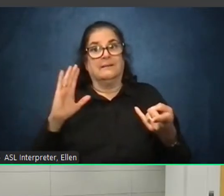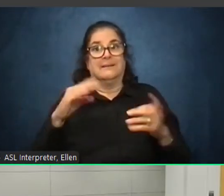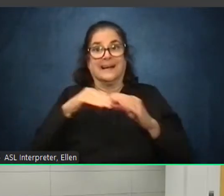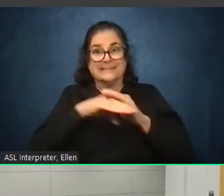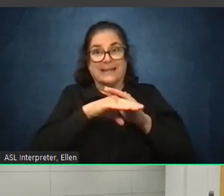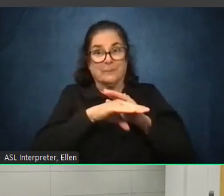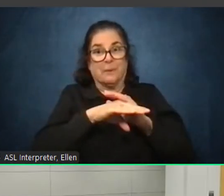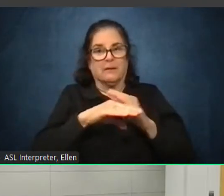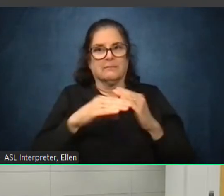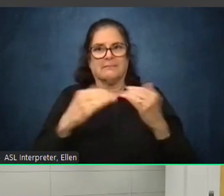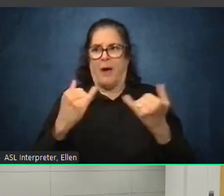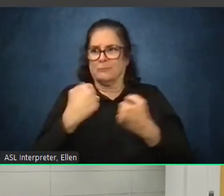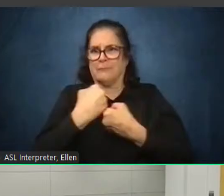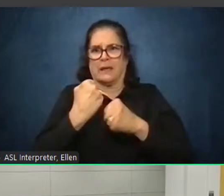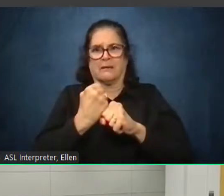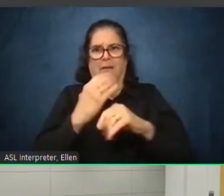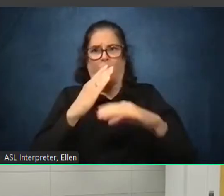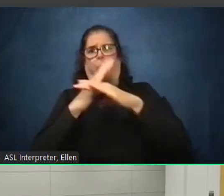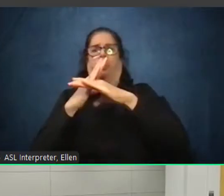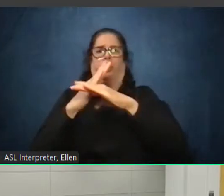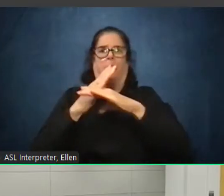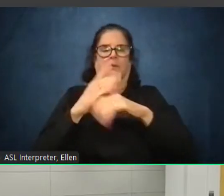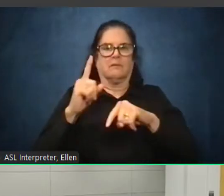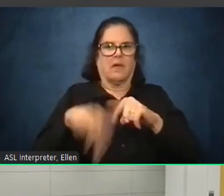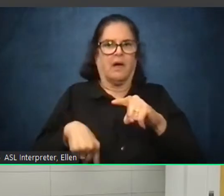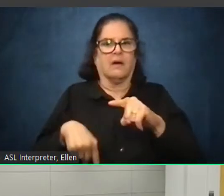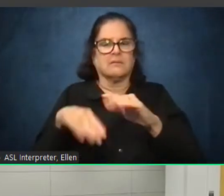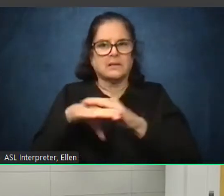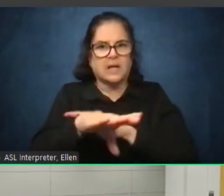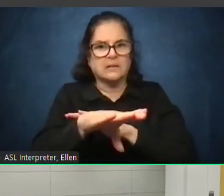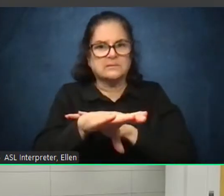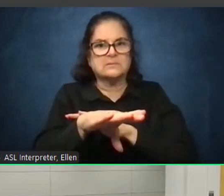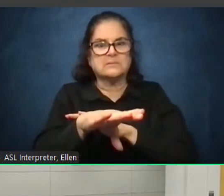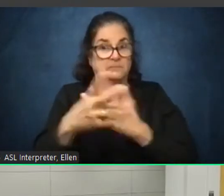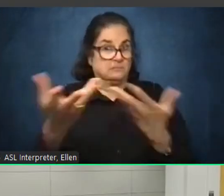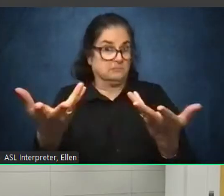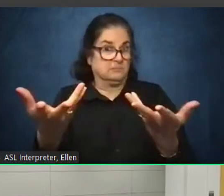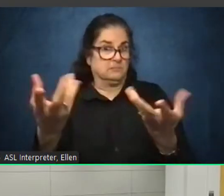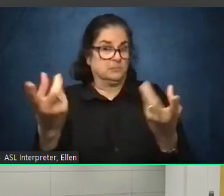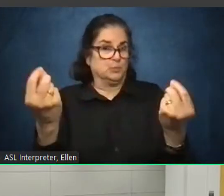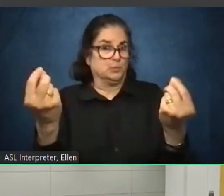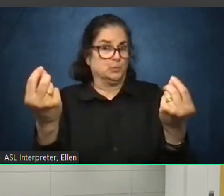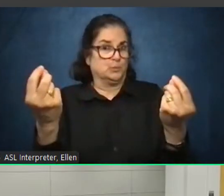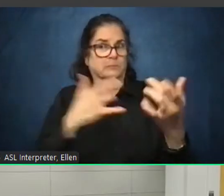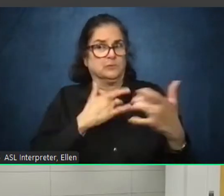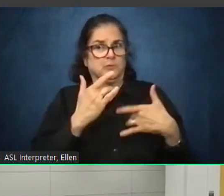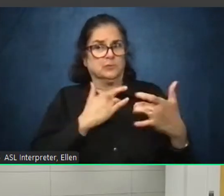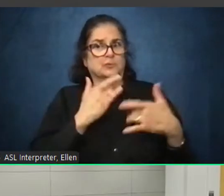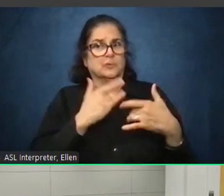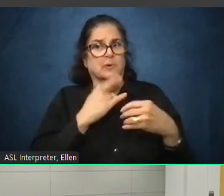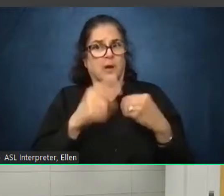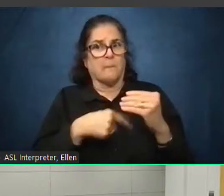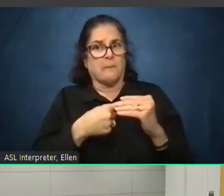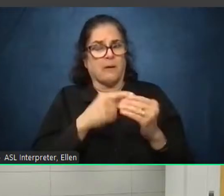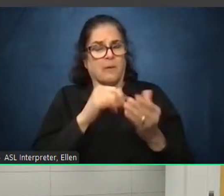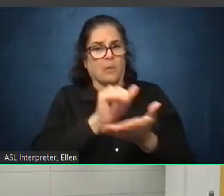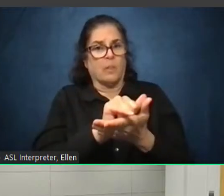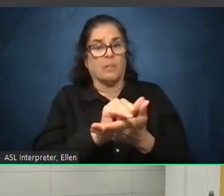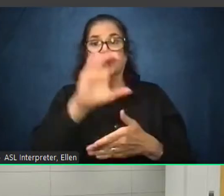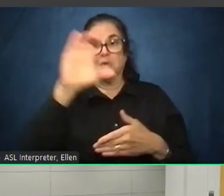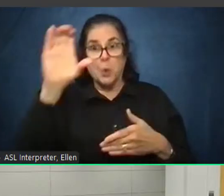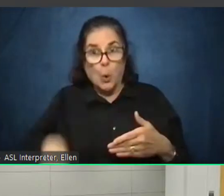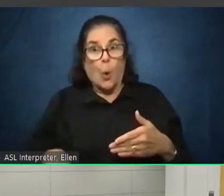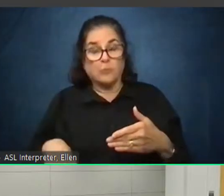an inaccessible one. And I kind of, so I guess I just have concerns about that. Especially, I will note,